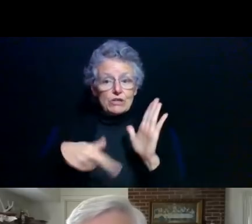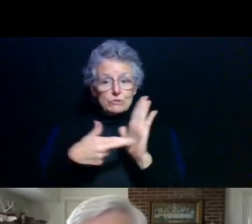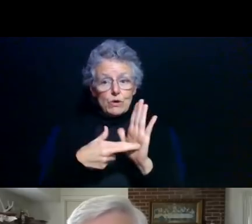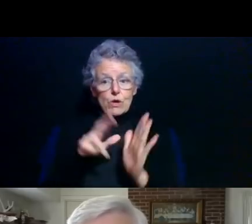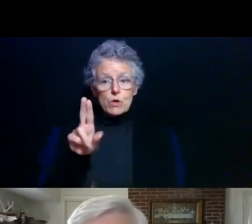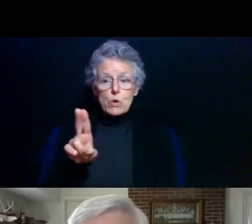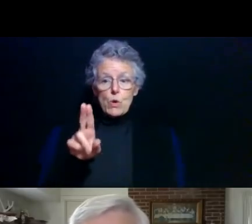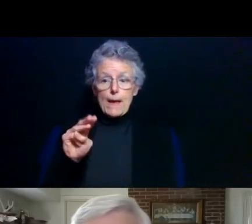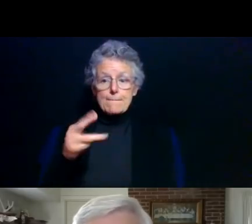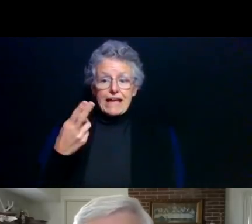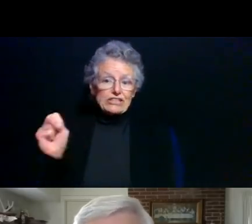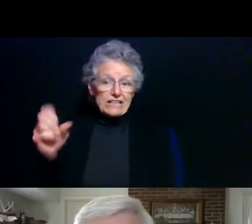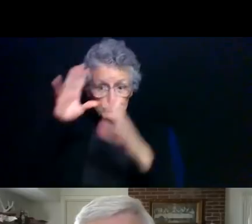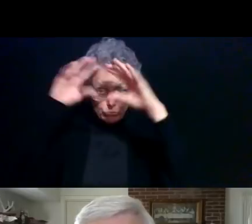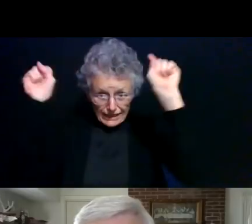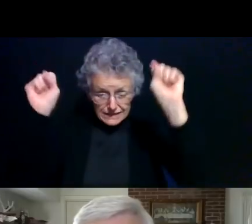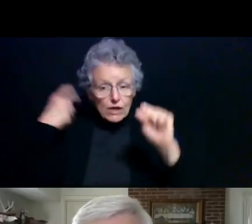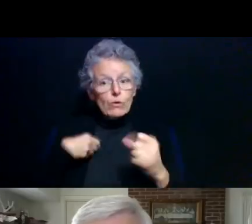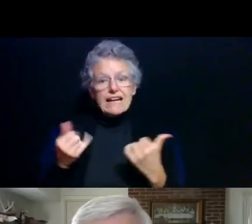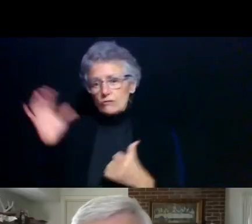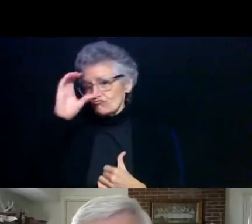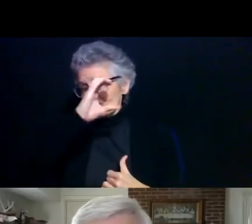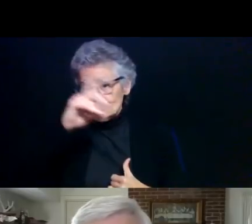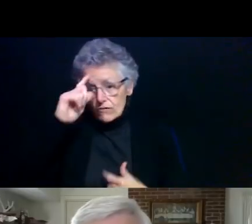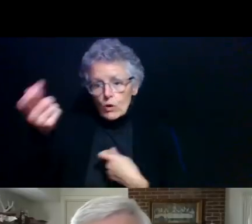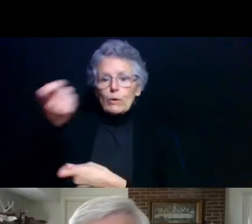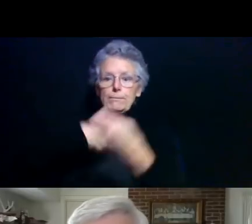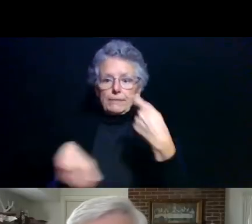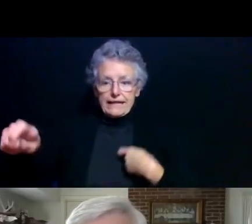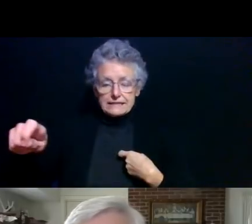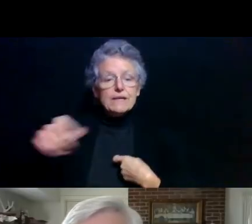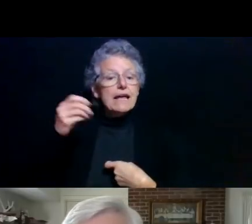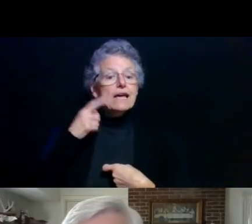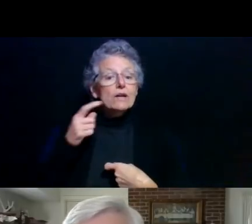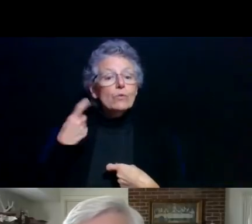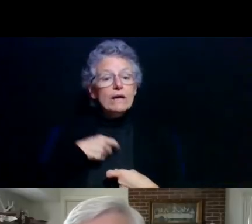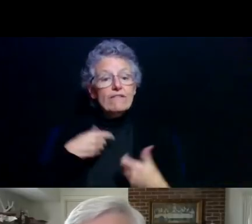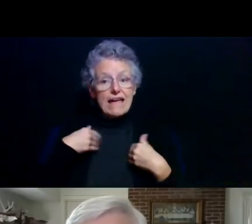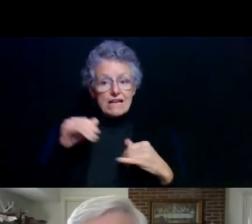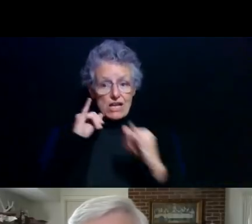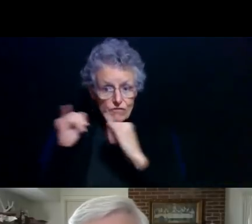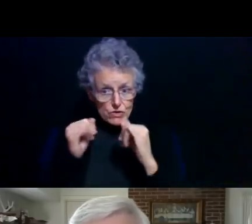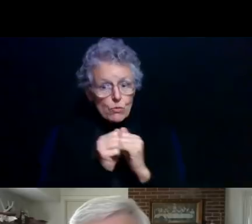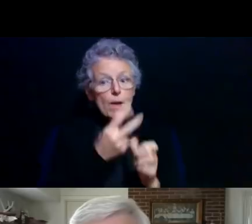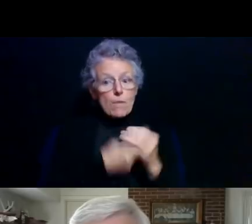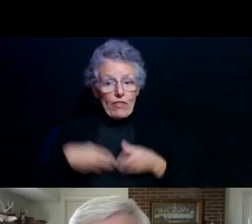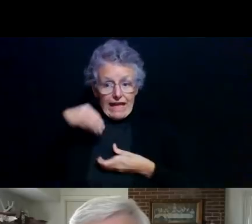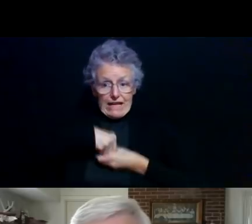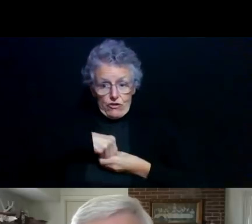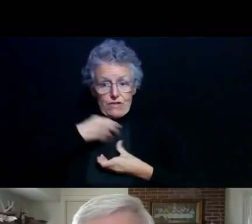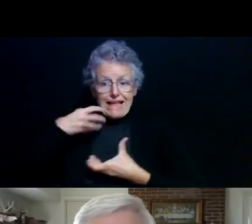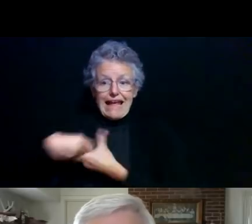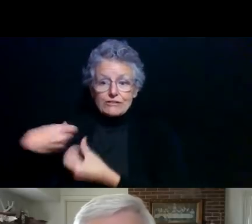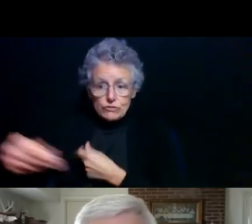UMHS president. We're currently holding a search process to find a replacement and have conducted interviews with both internal and external candidates